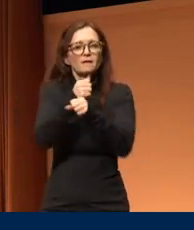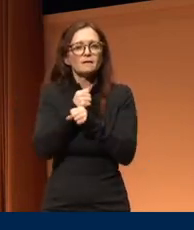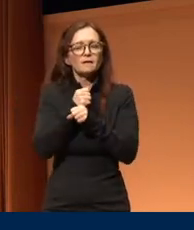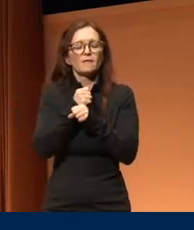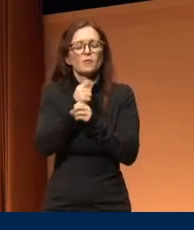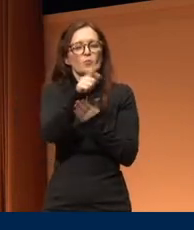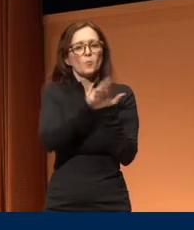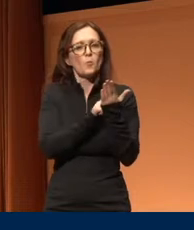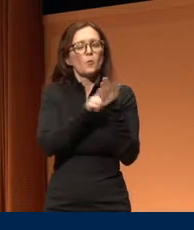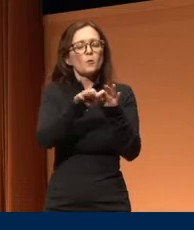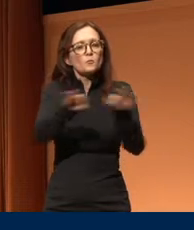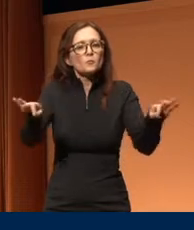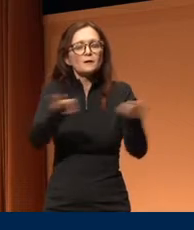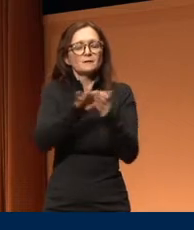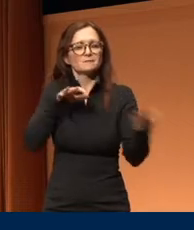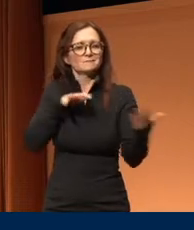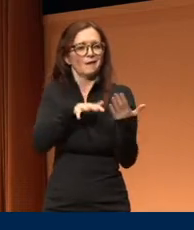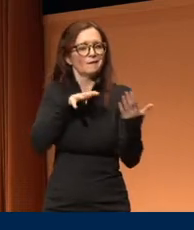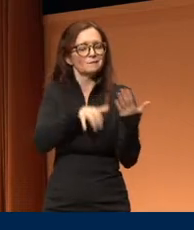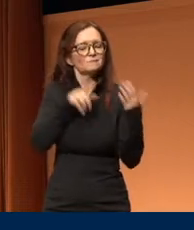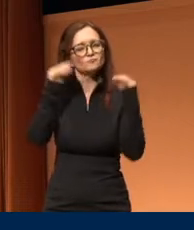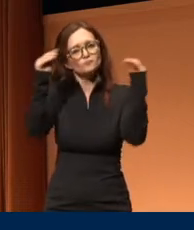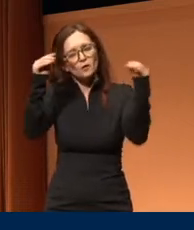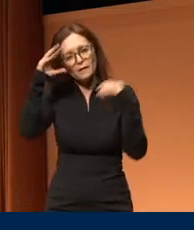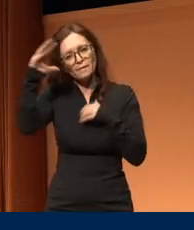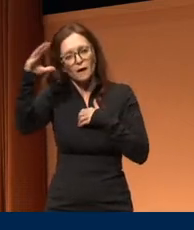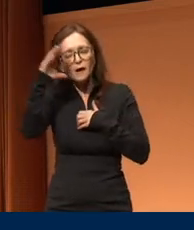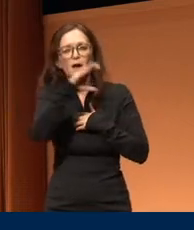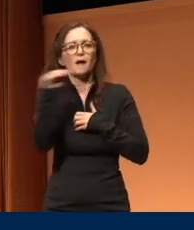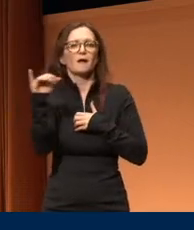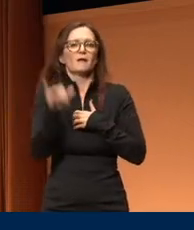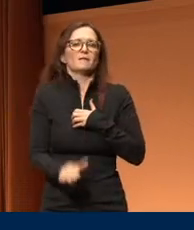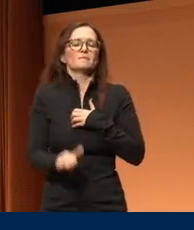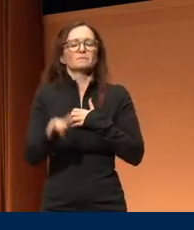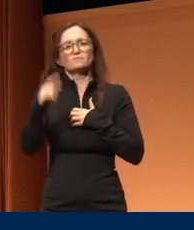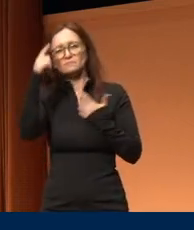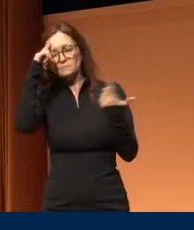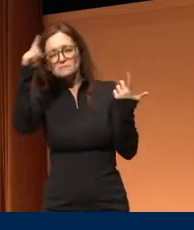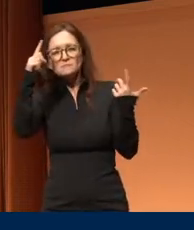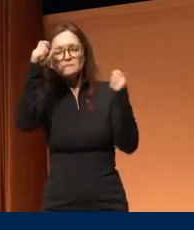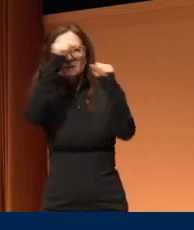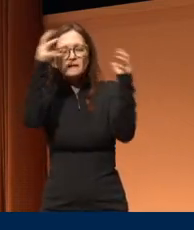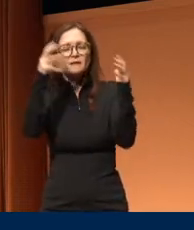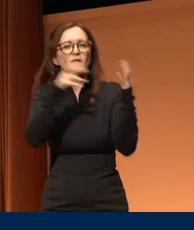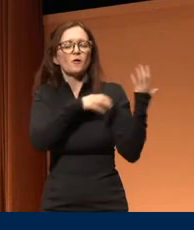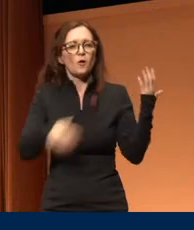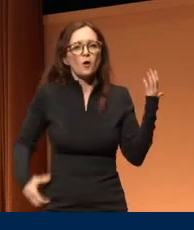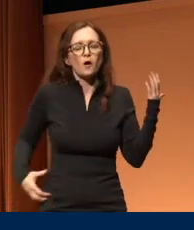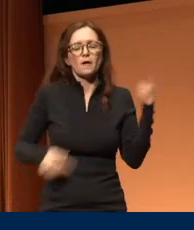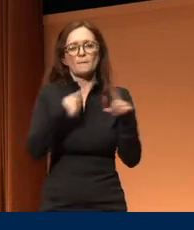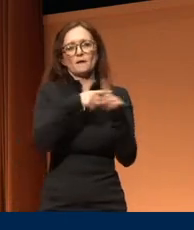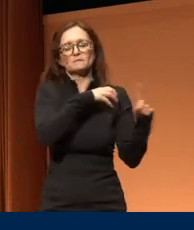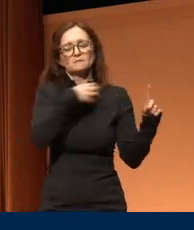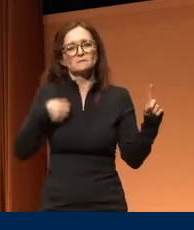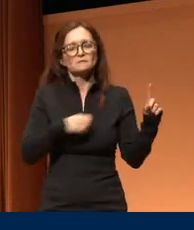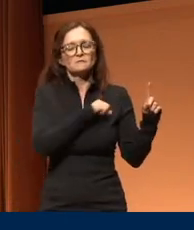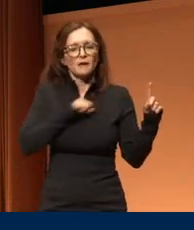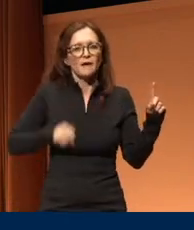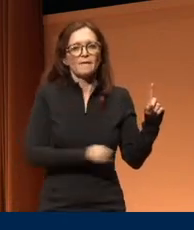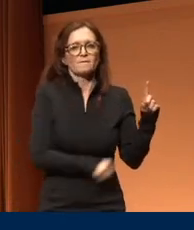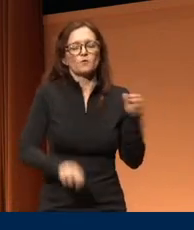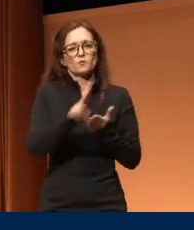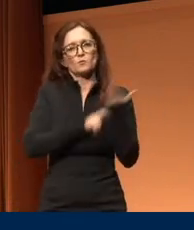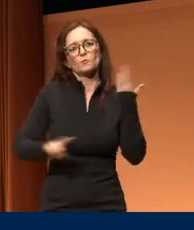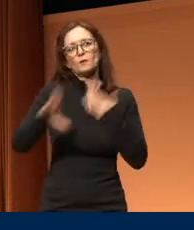law degree, he studied and taught philosophy and religious studies at Harvard University and Stanford University, and was